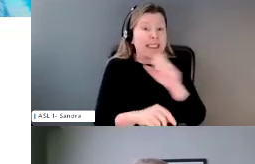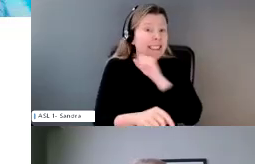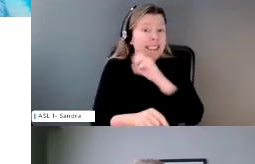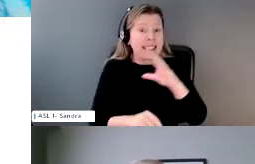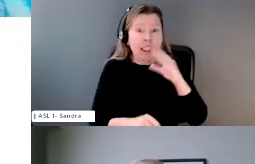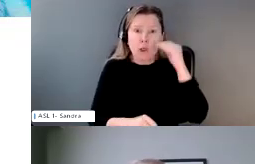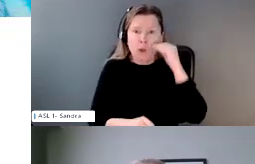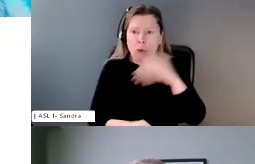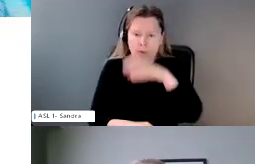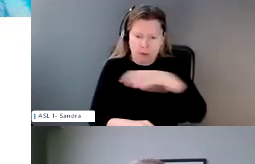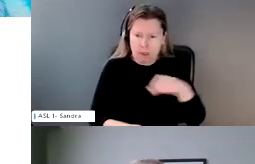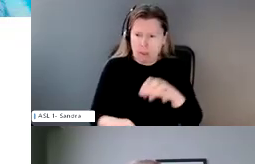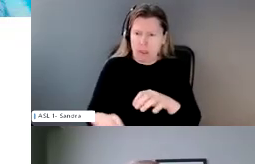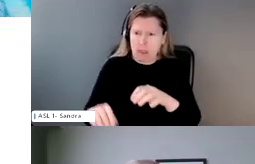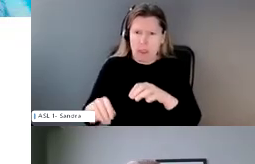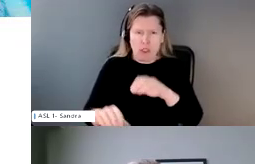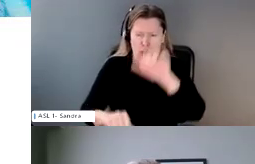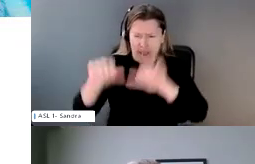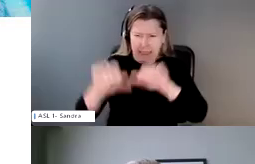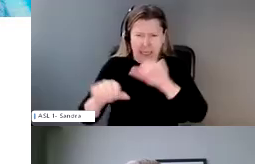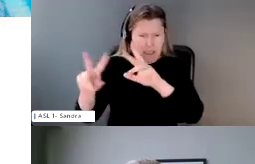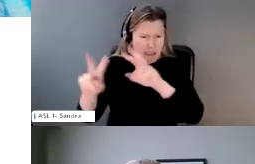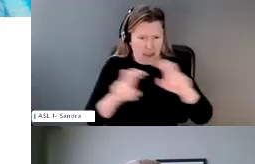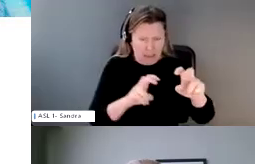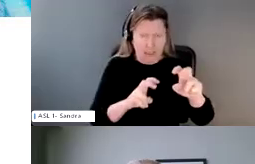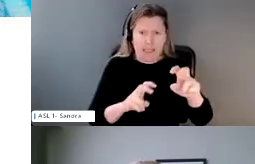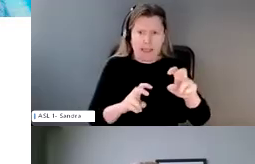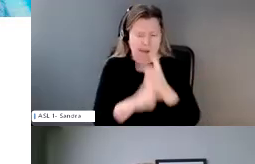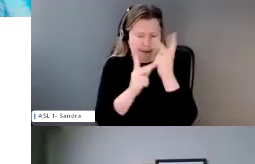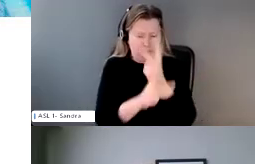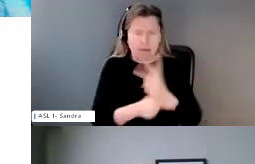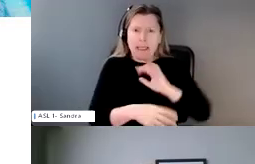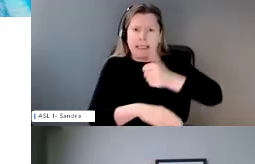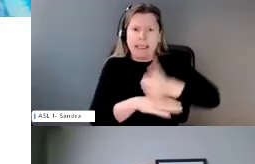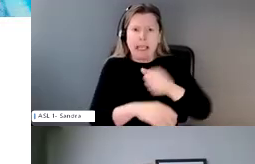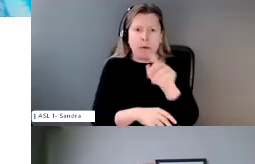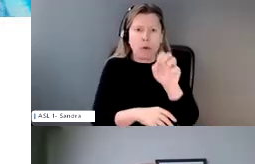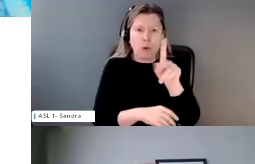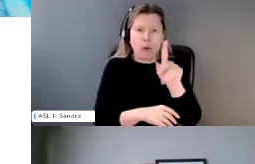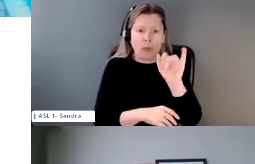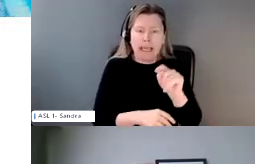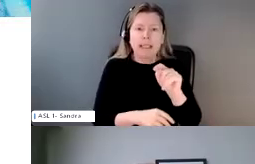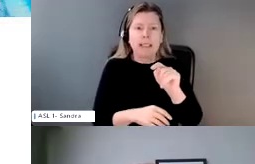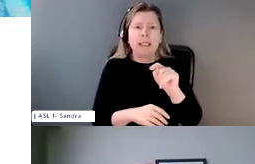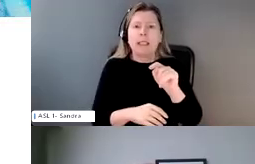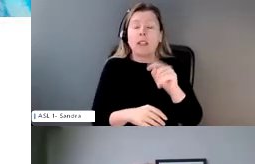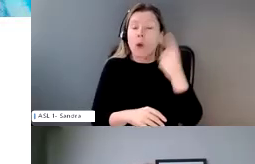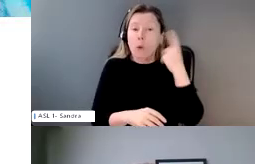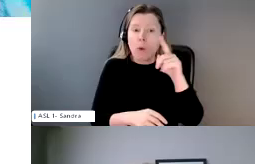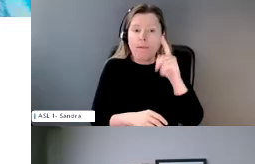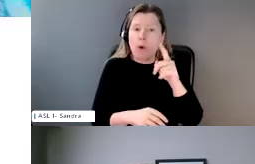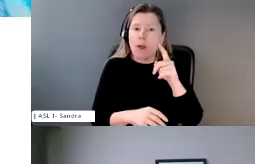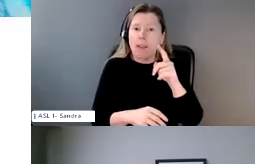implement and evaluate a toolkit that is designed to prevent and